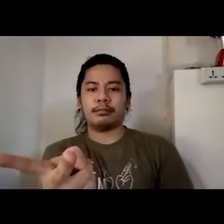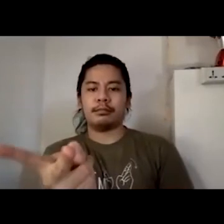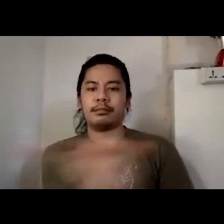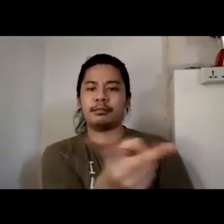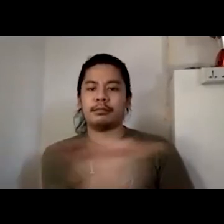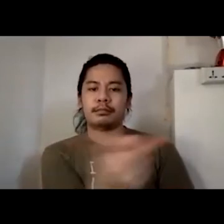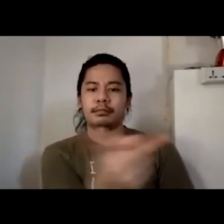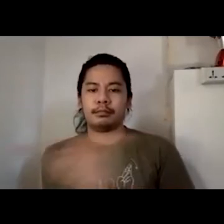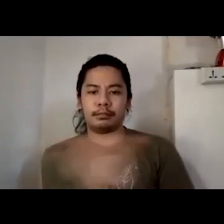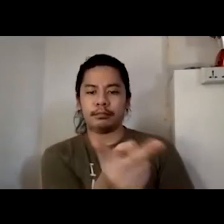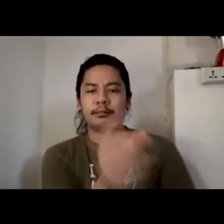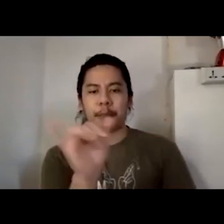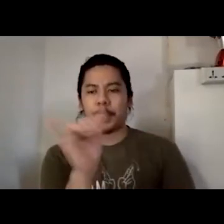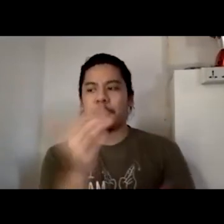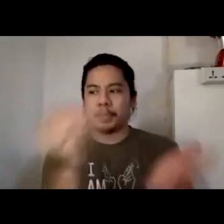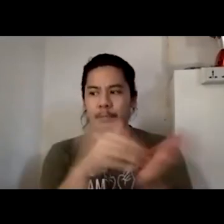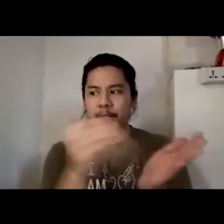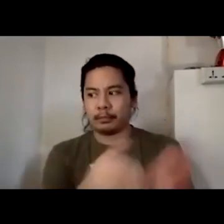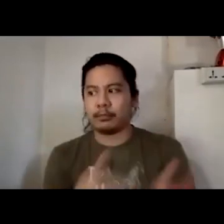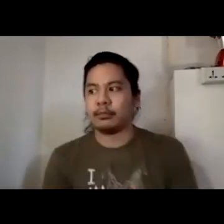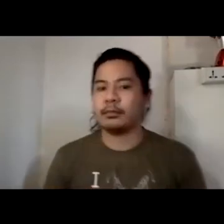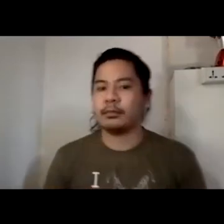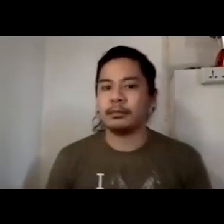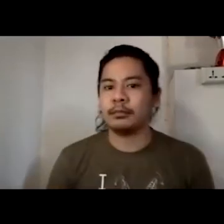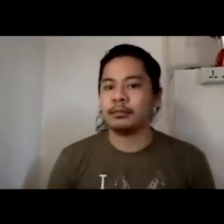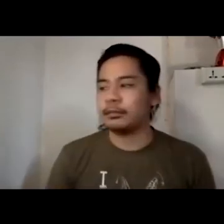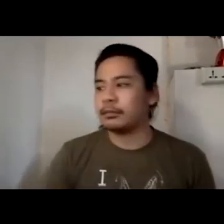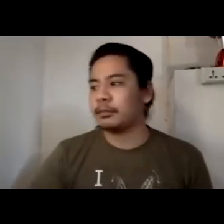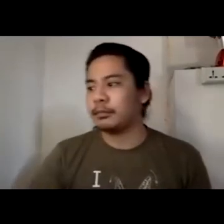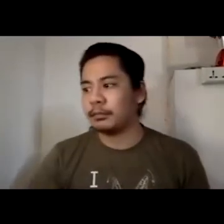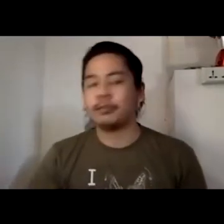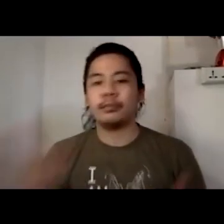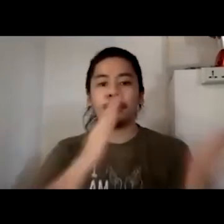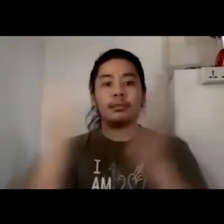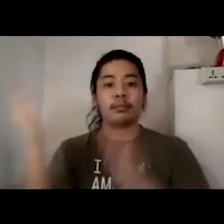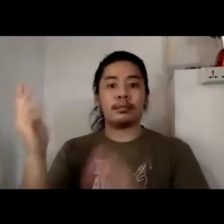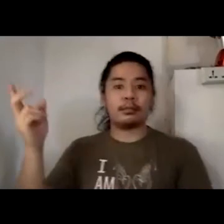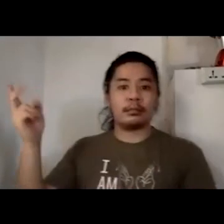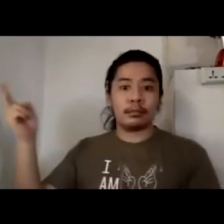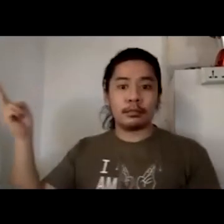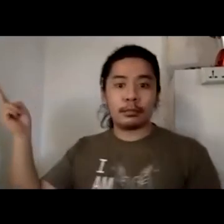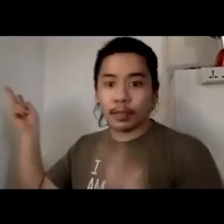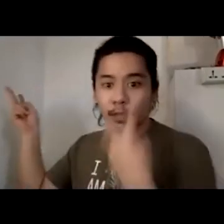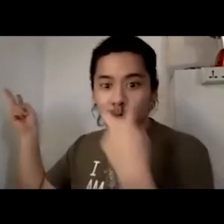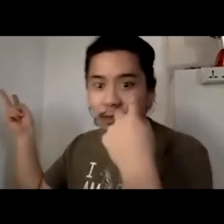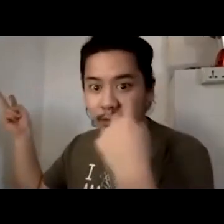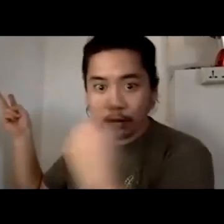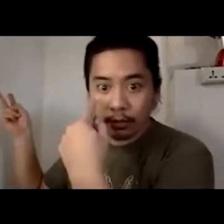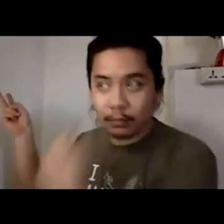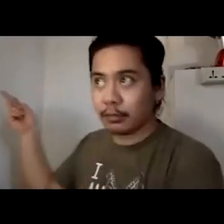And then the two of you, same thing. We'll have a double arrow.